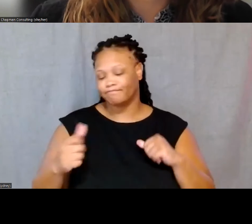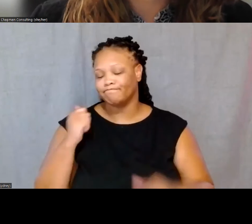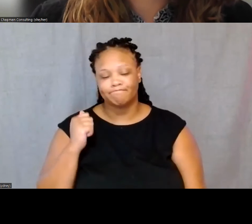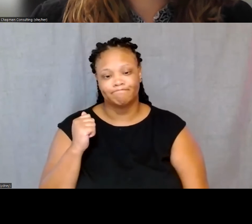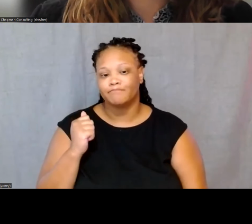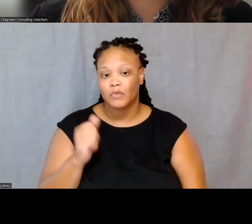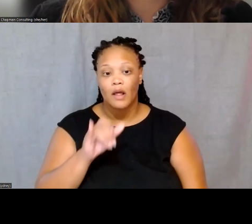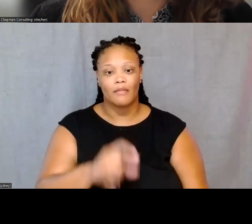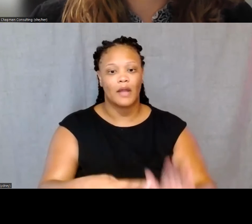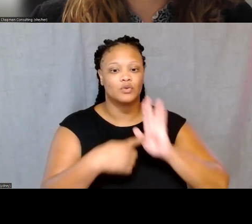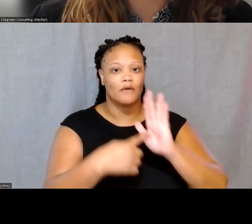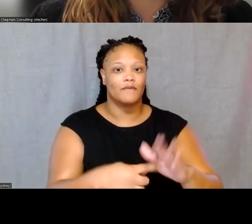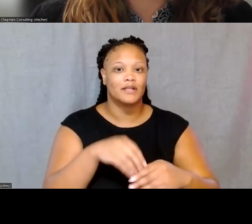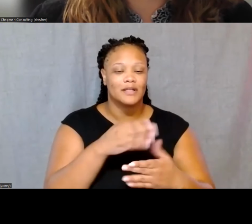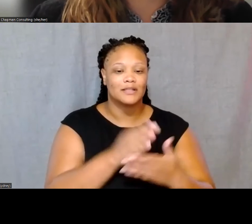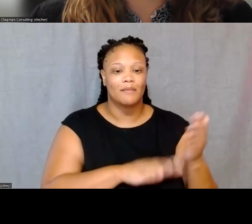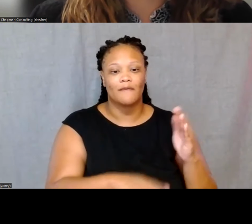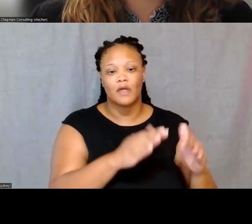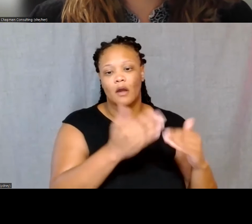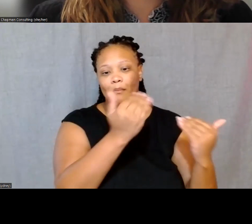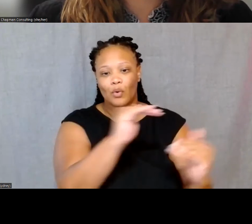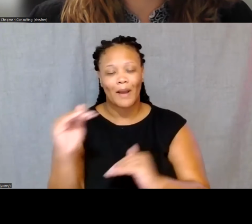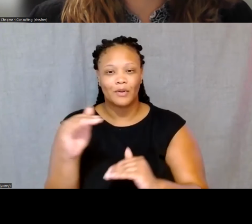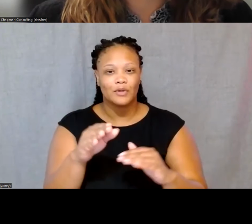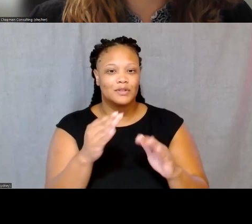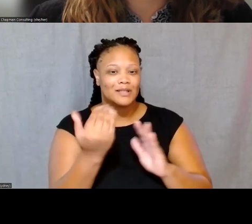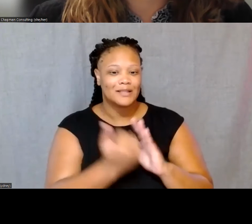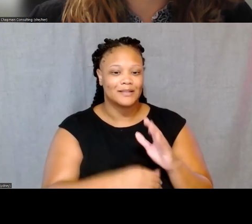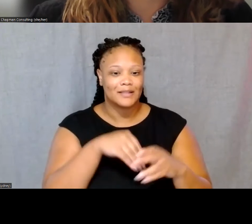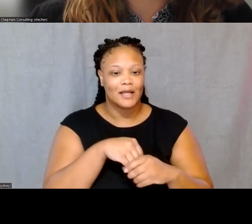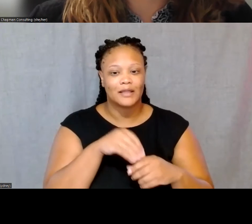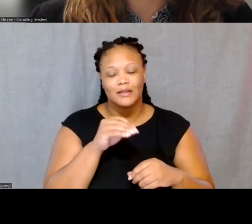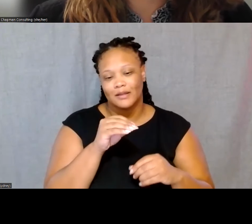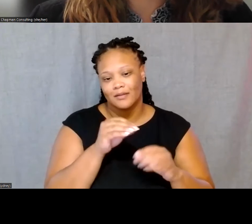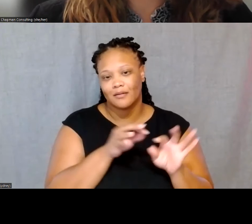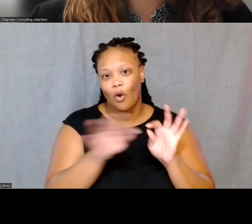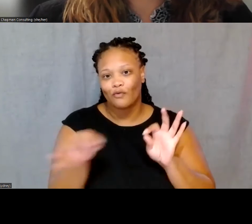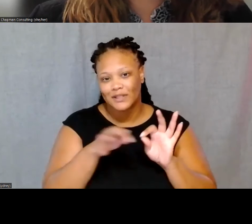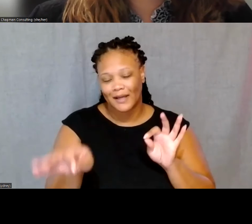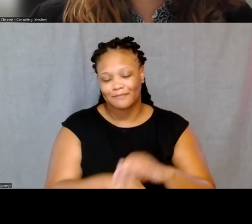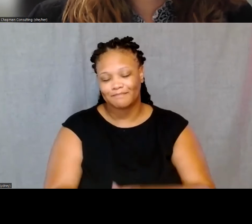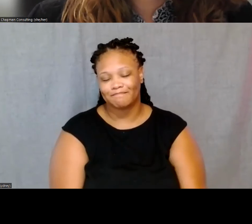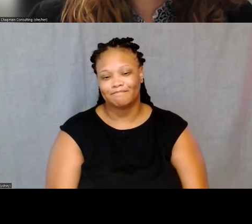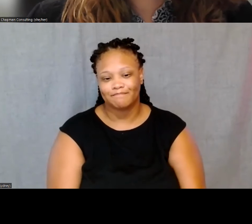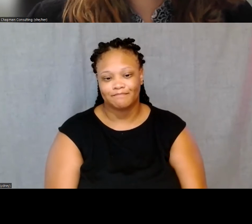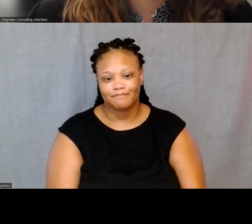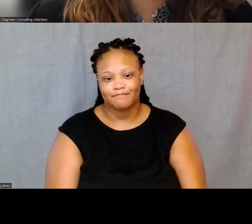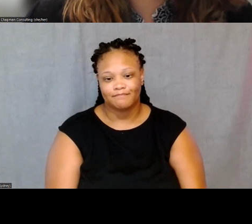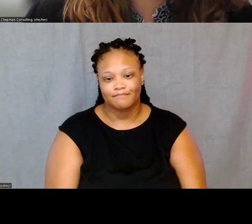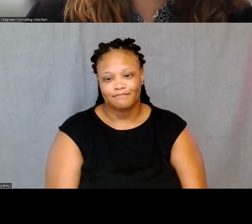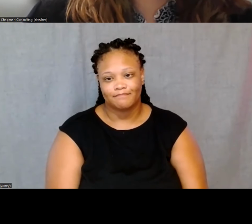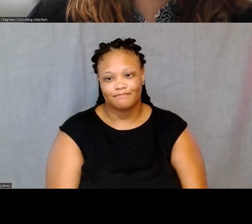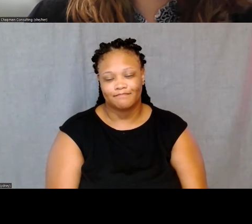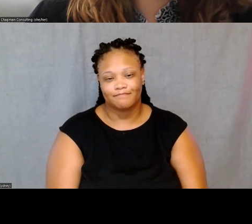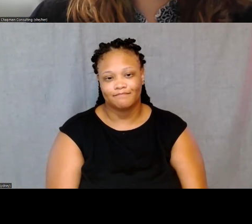the parameters that are mentioned in the oversight for this and for these initiatives. Next